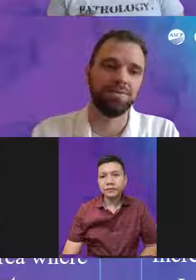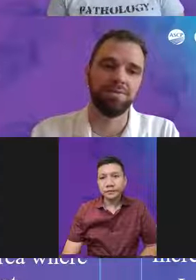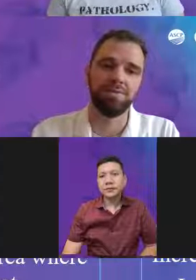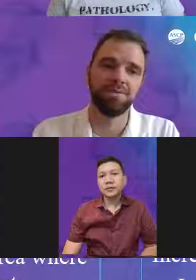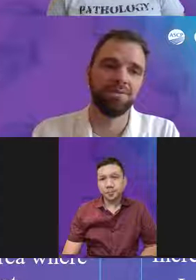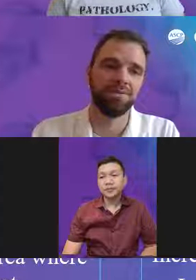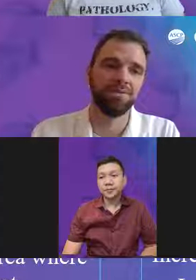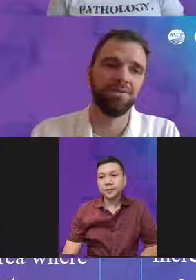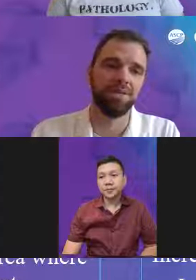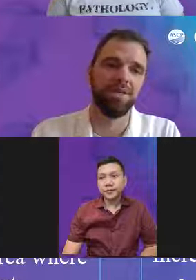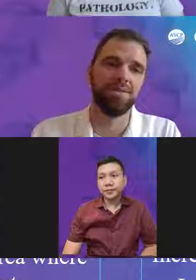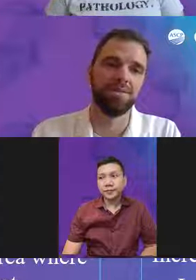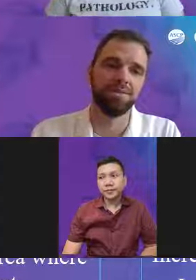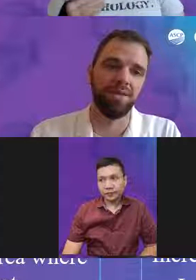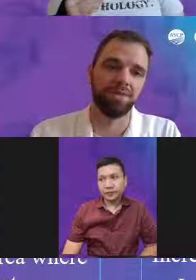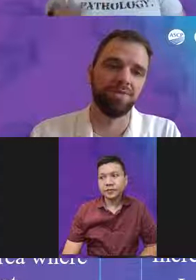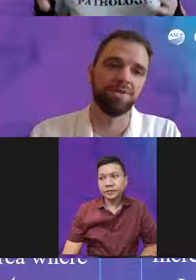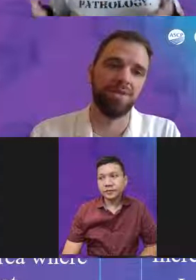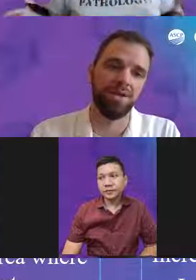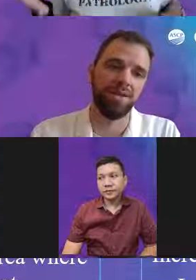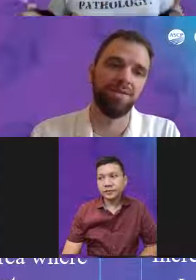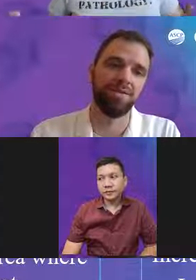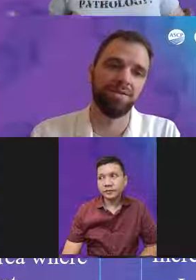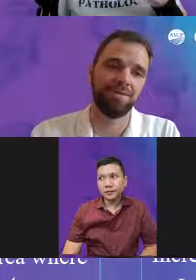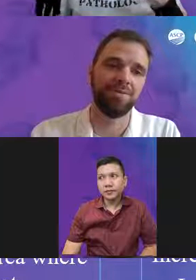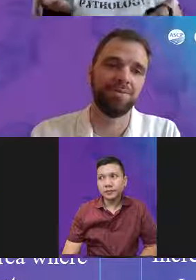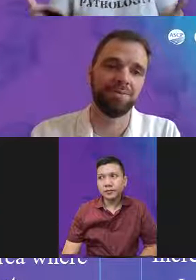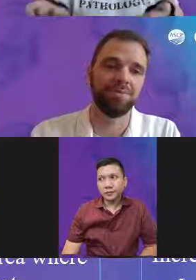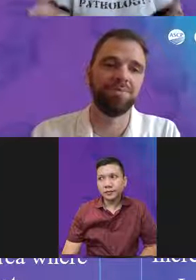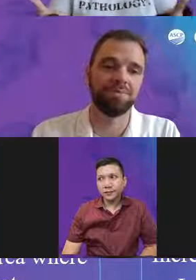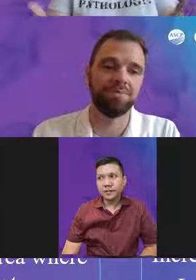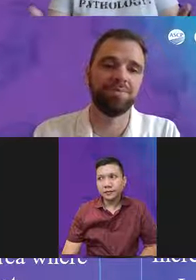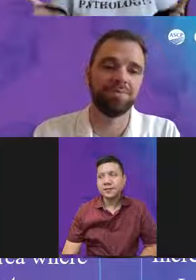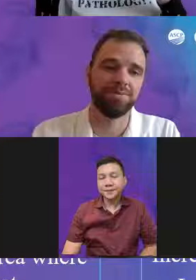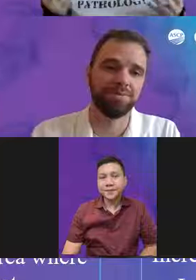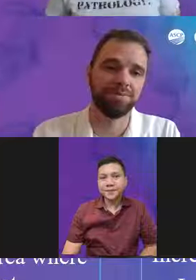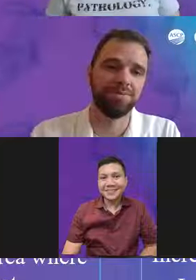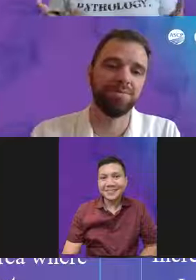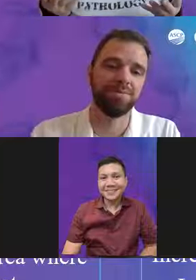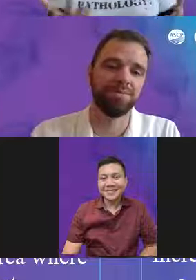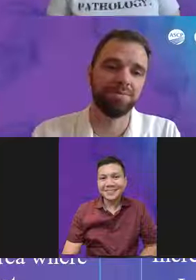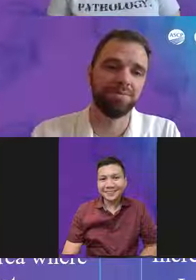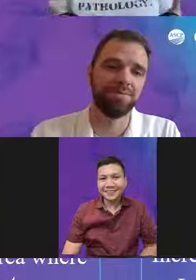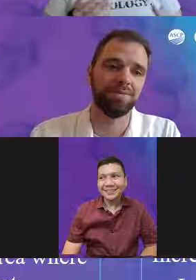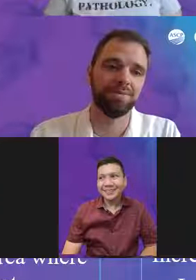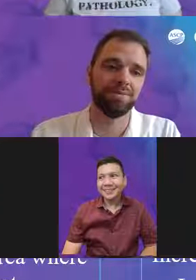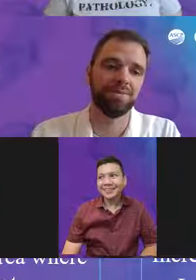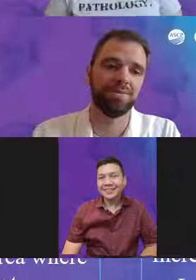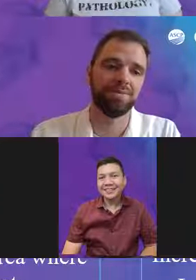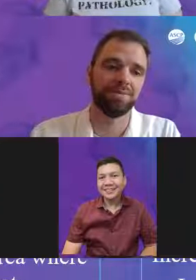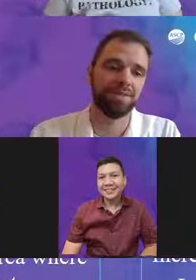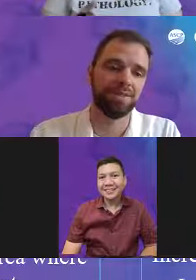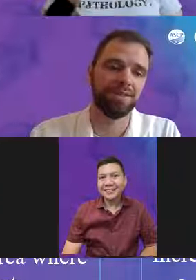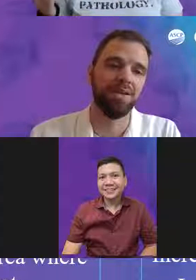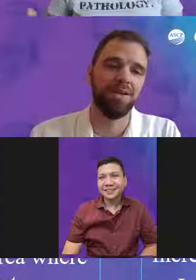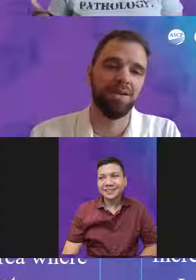is our specialty. We have a profession just for this. Why would you